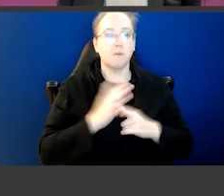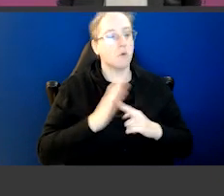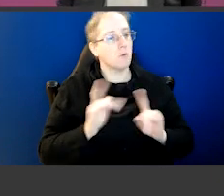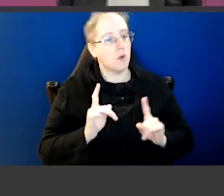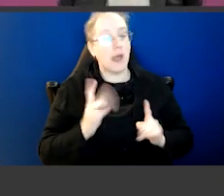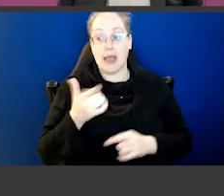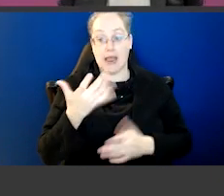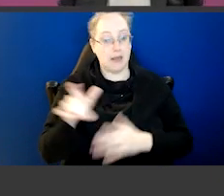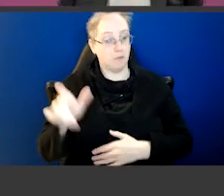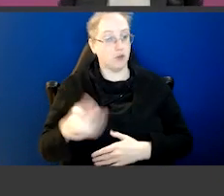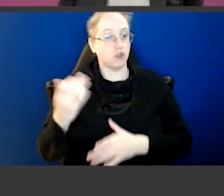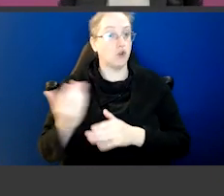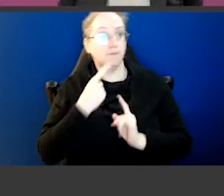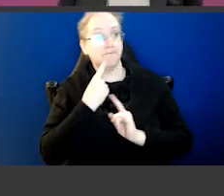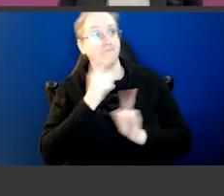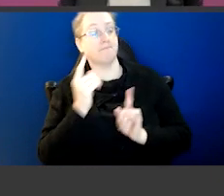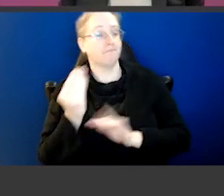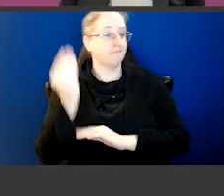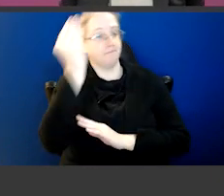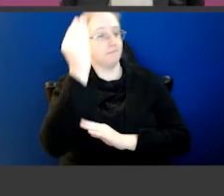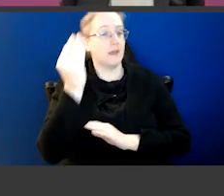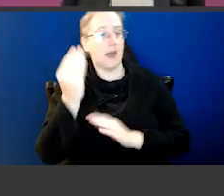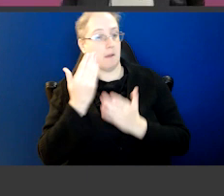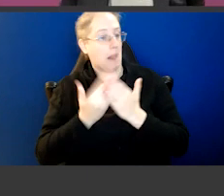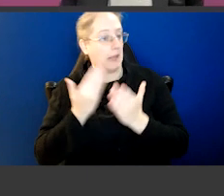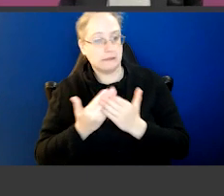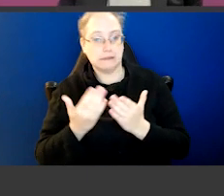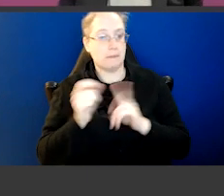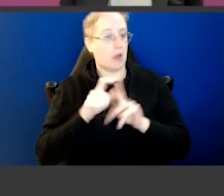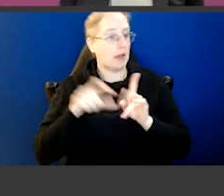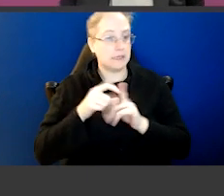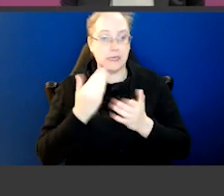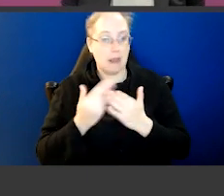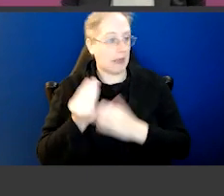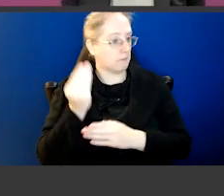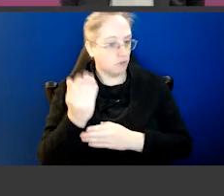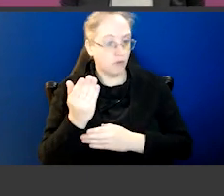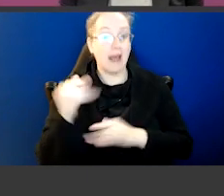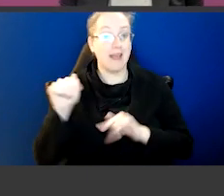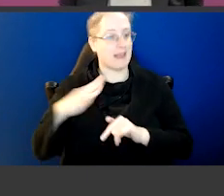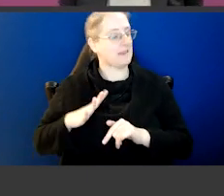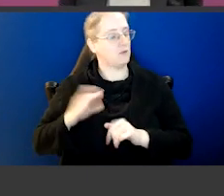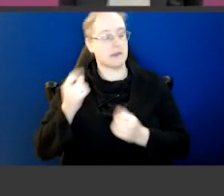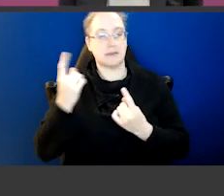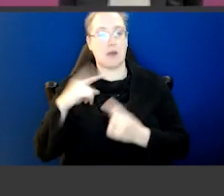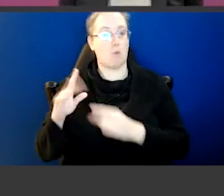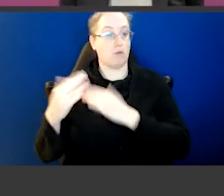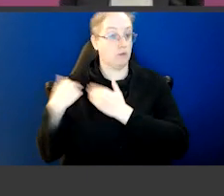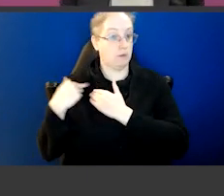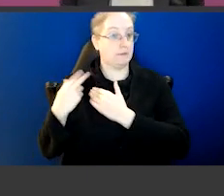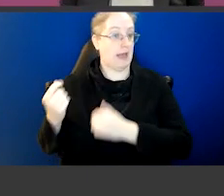makes a complaint that is a public interest disclosure or a public interest to complaint understands what obligations might apply to